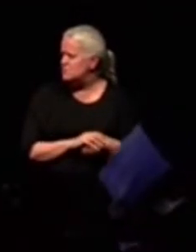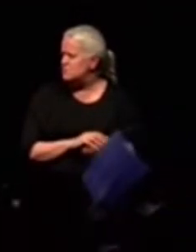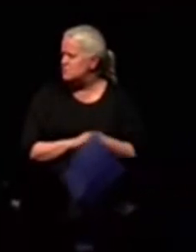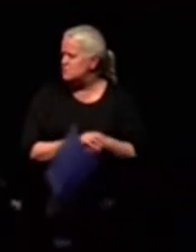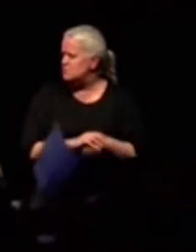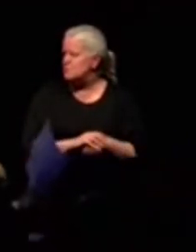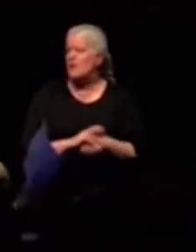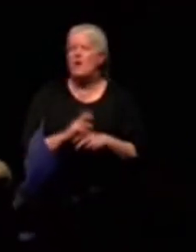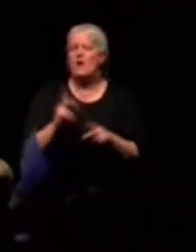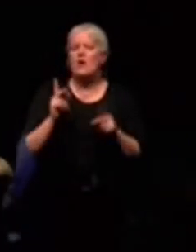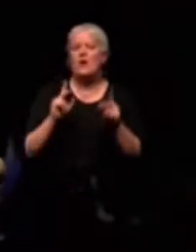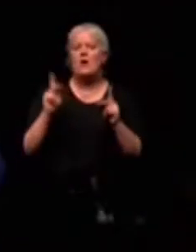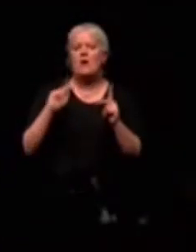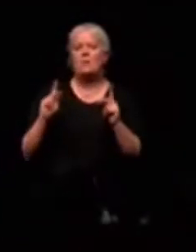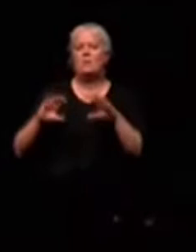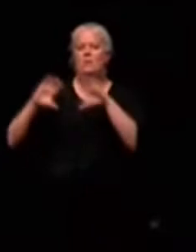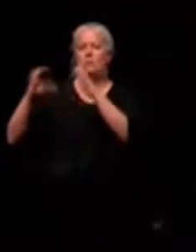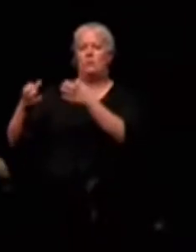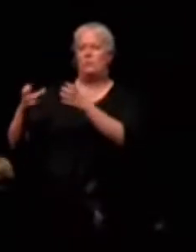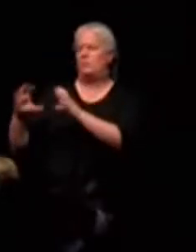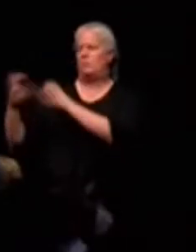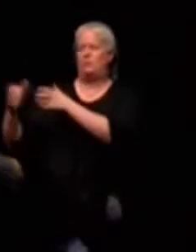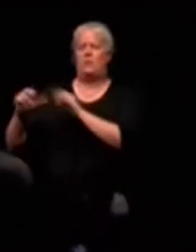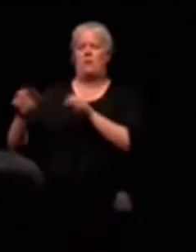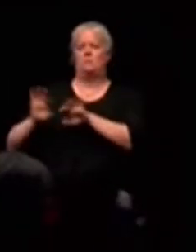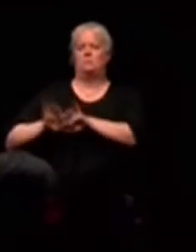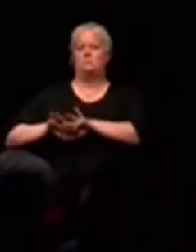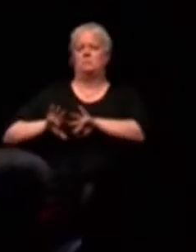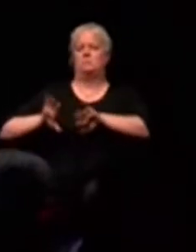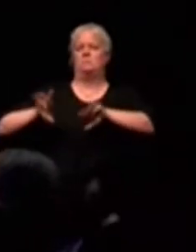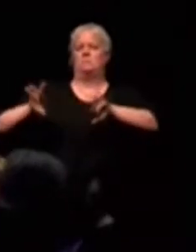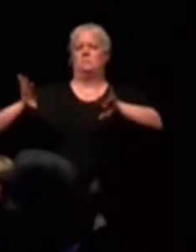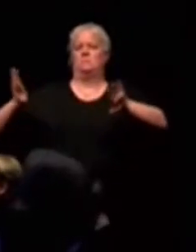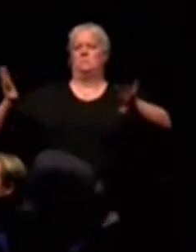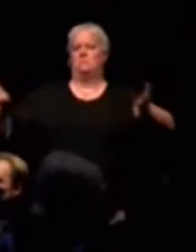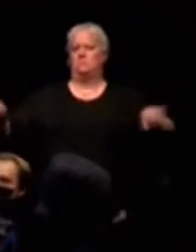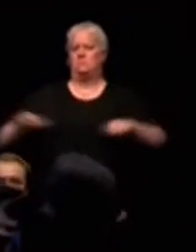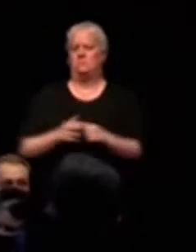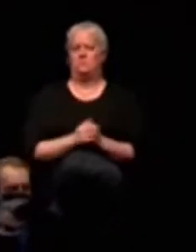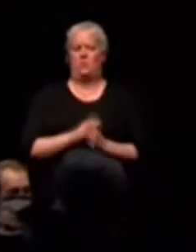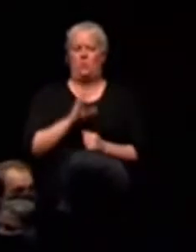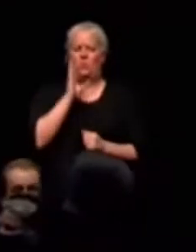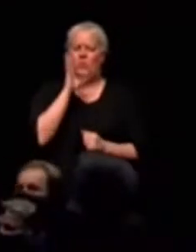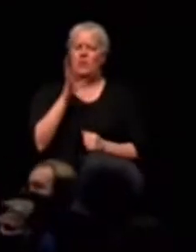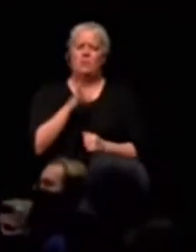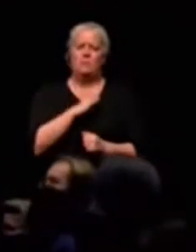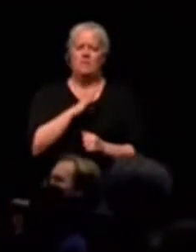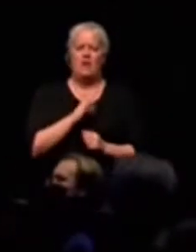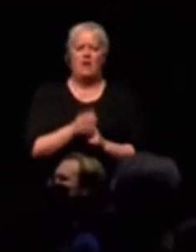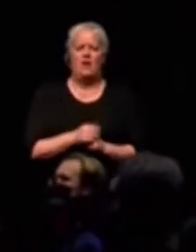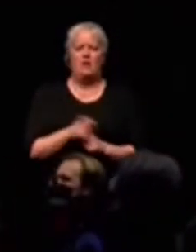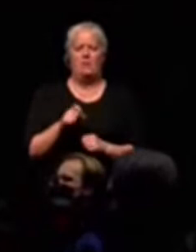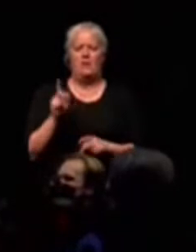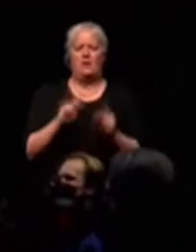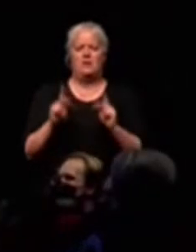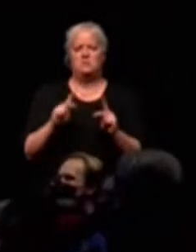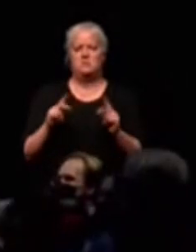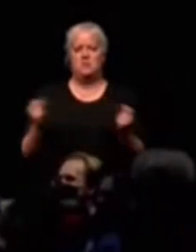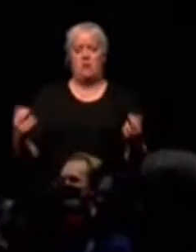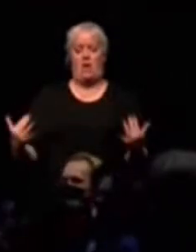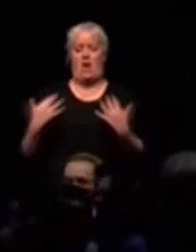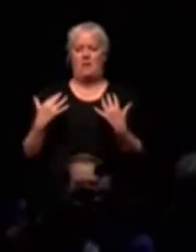we need this area clear, and the same thing here, and then we're going to be fine. Thank you. Just moving everybody